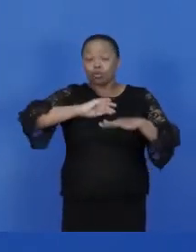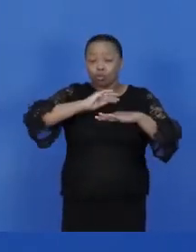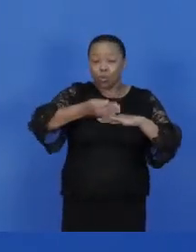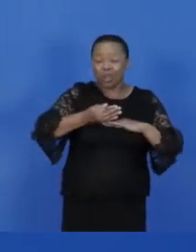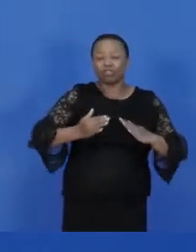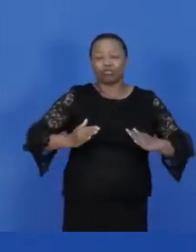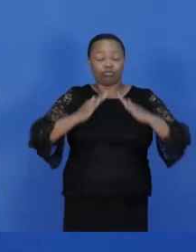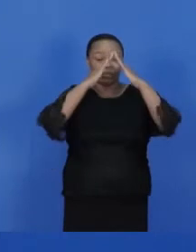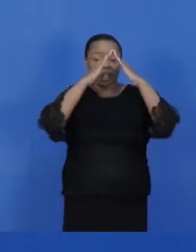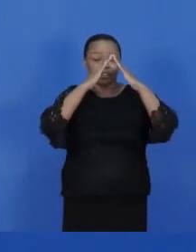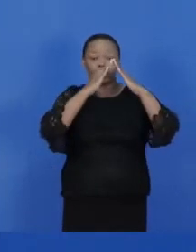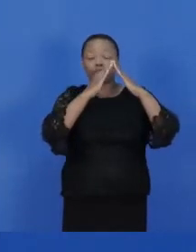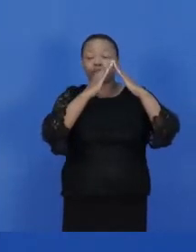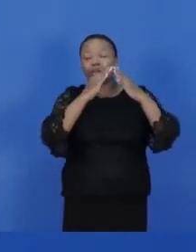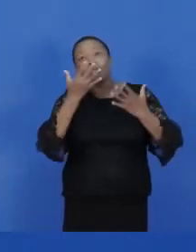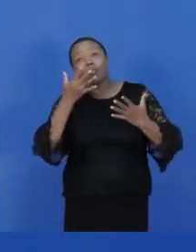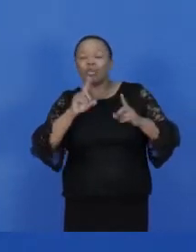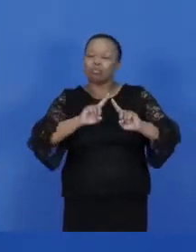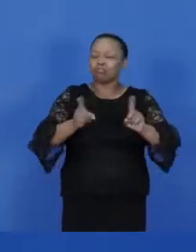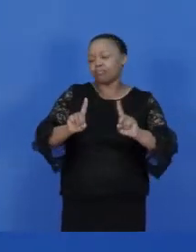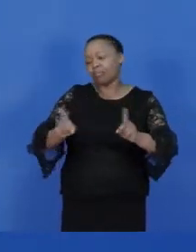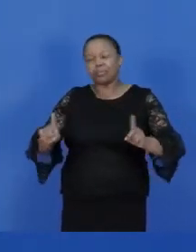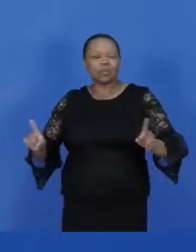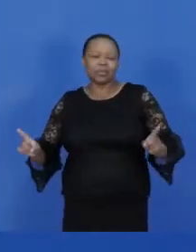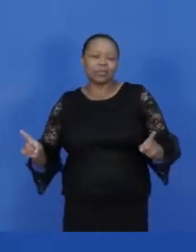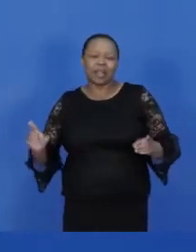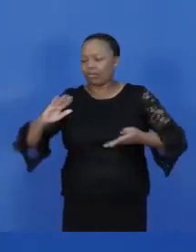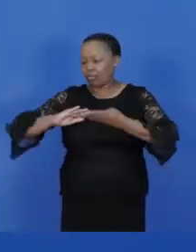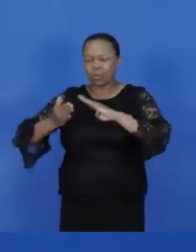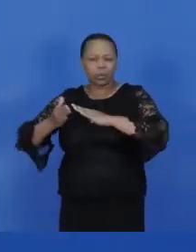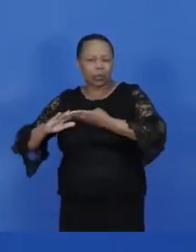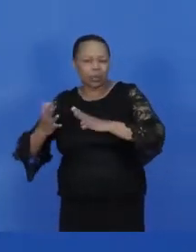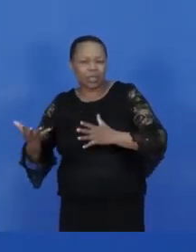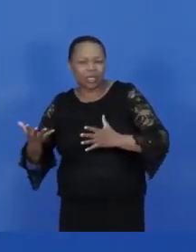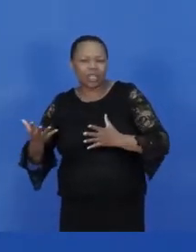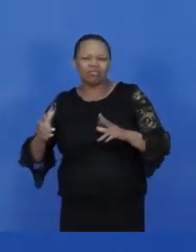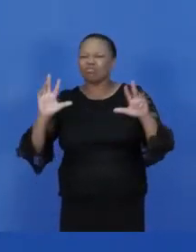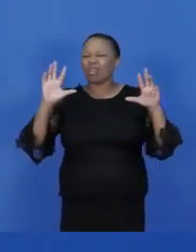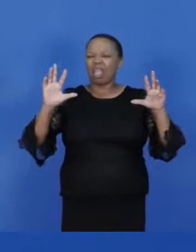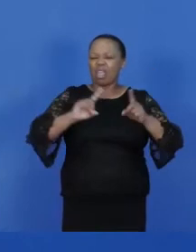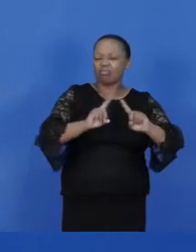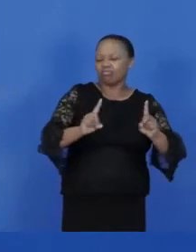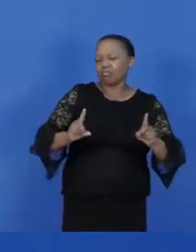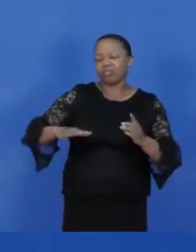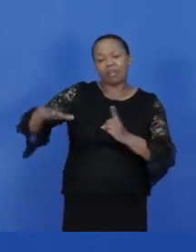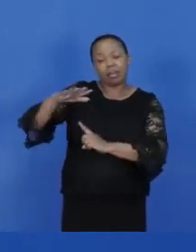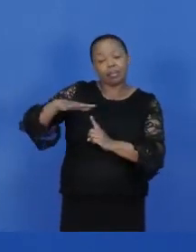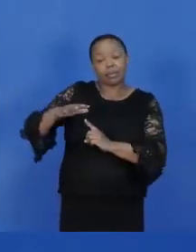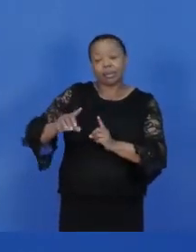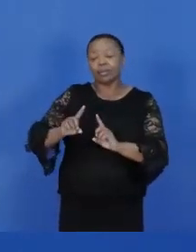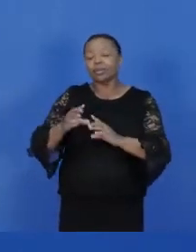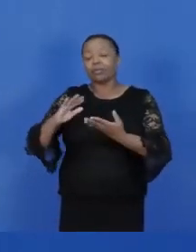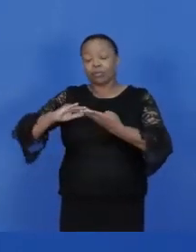God's protection in the church, you know, over the church, over various domains of society, all the 7-8 domains of society. We need